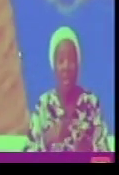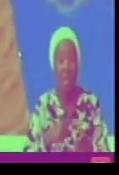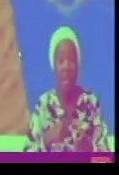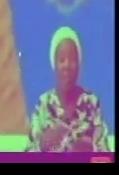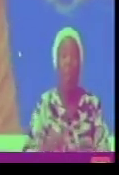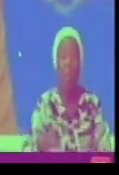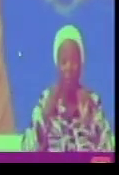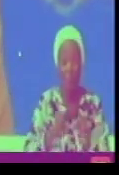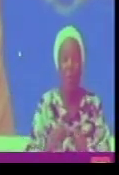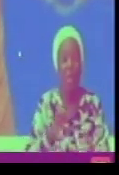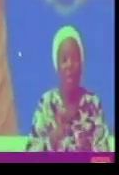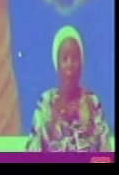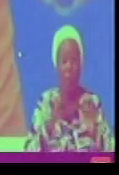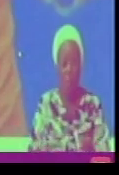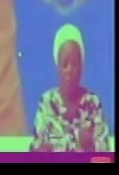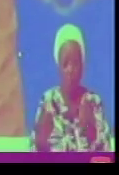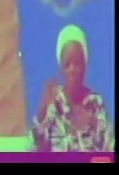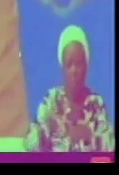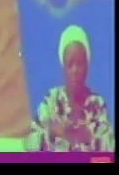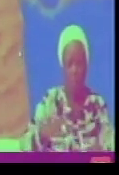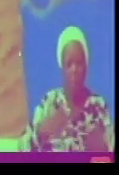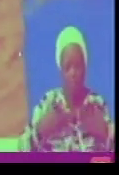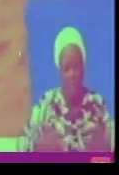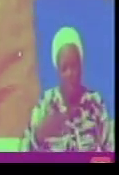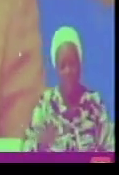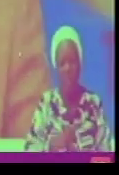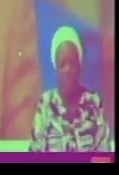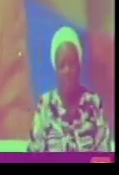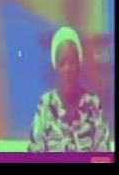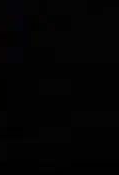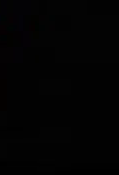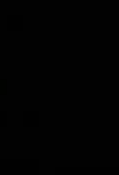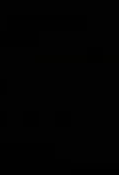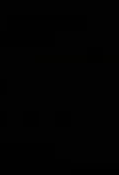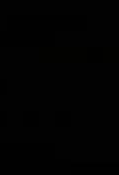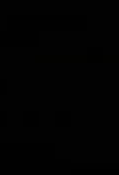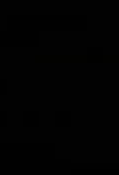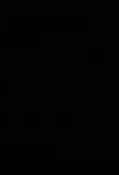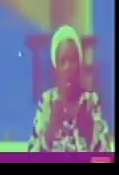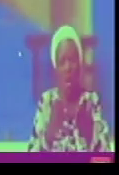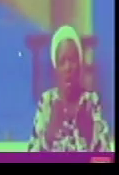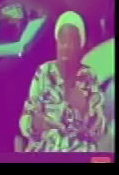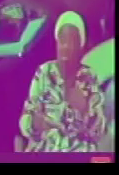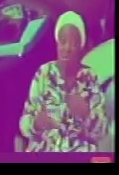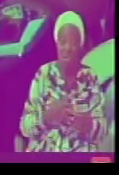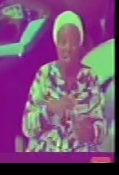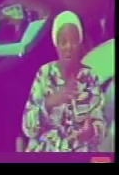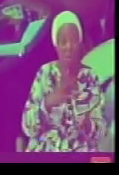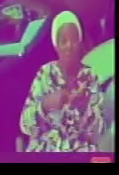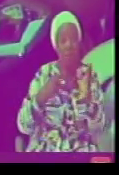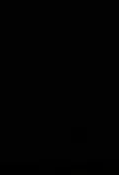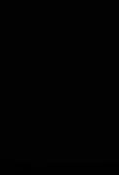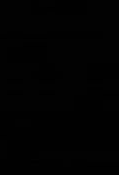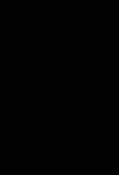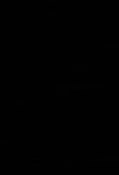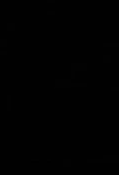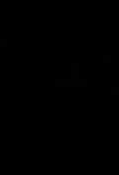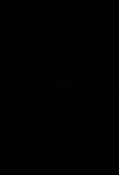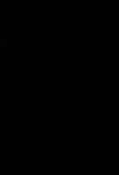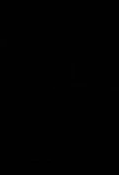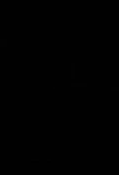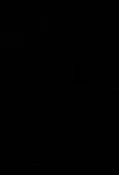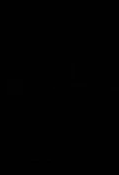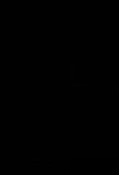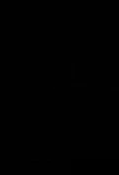of Jesus, power will be transferred to you right there. You will rise up and walk in Jesus' name. And whatever